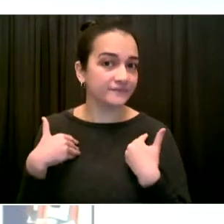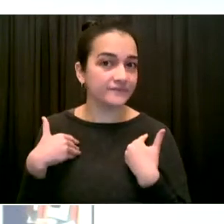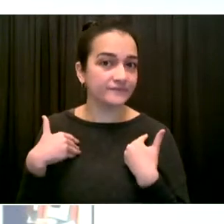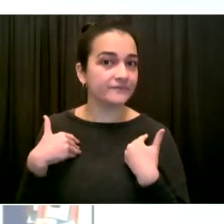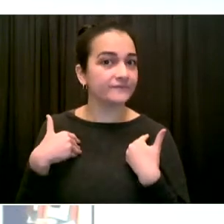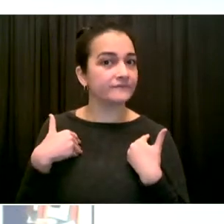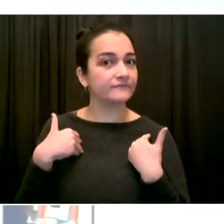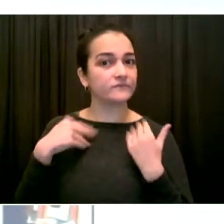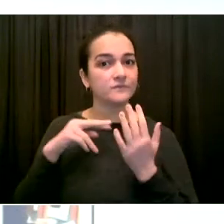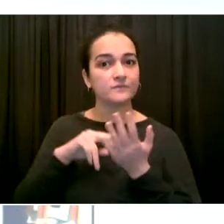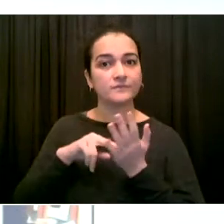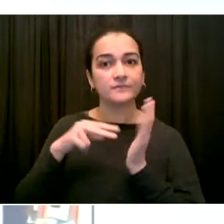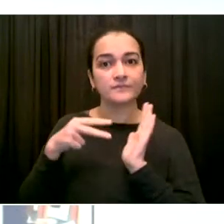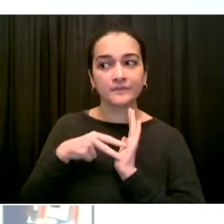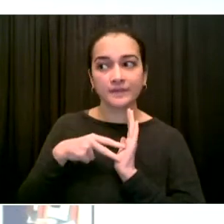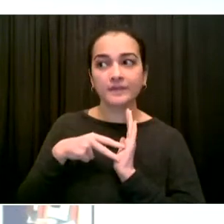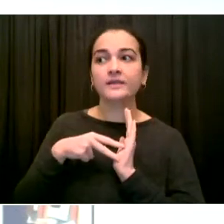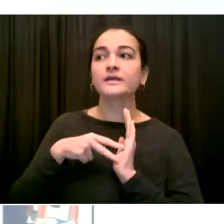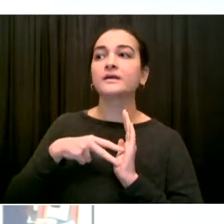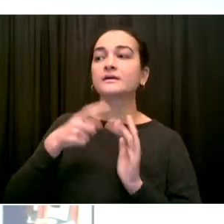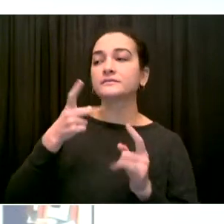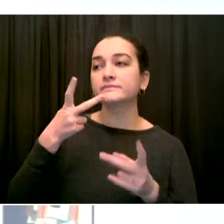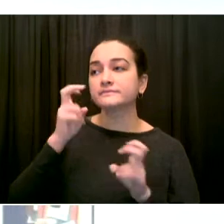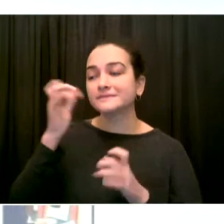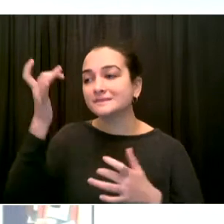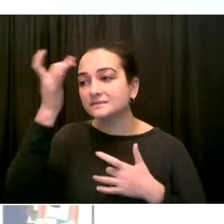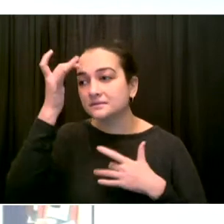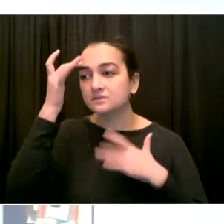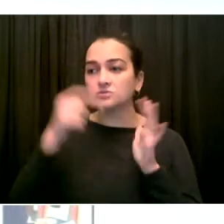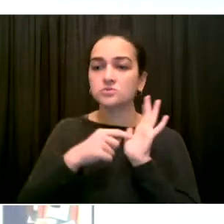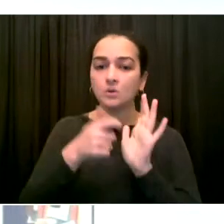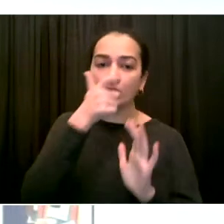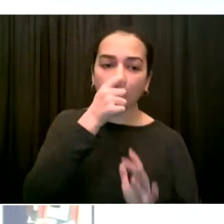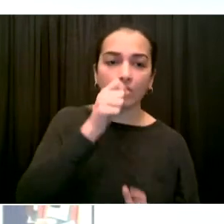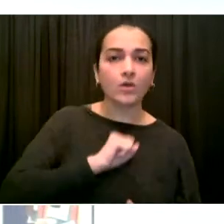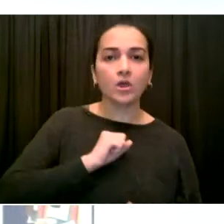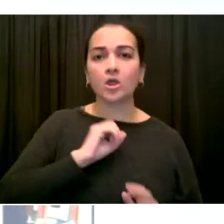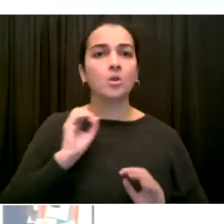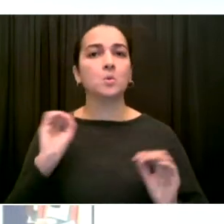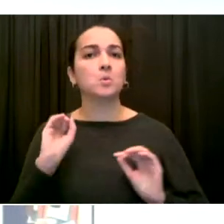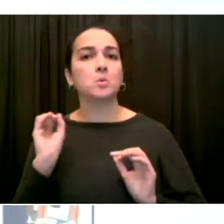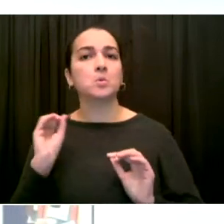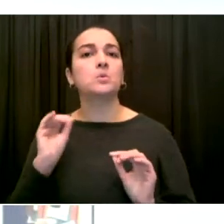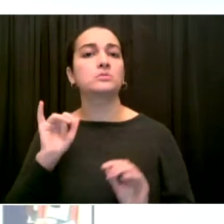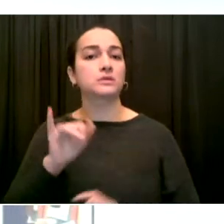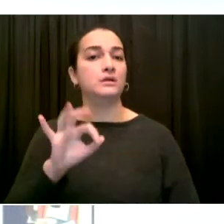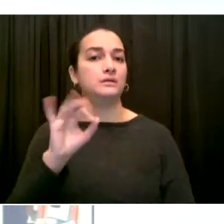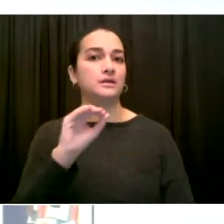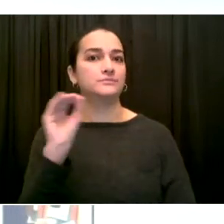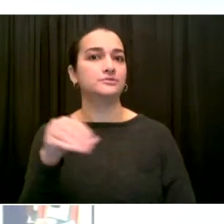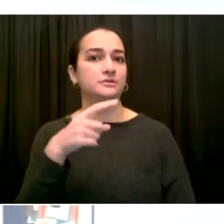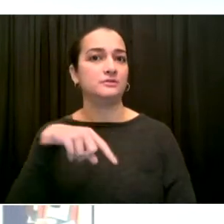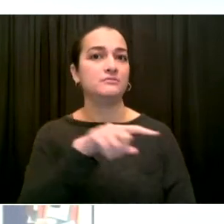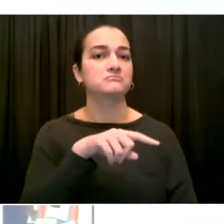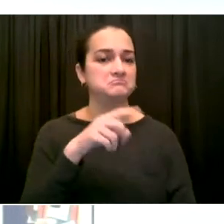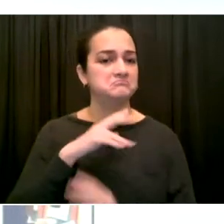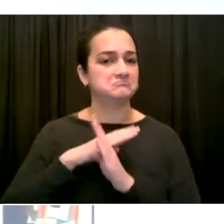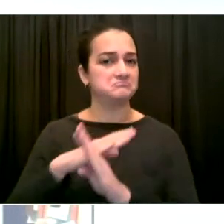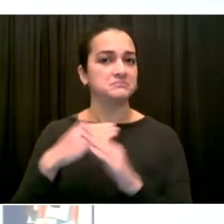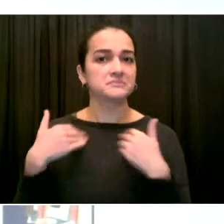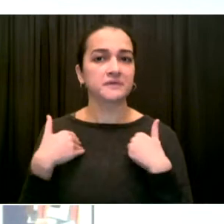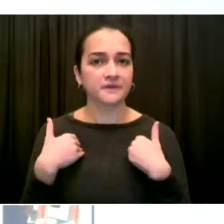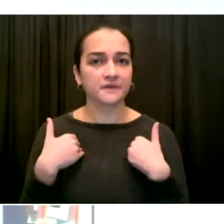perhaps even more importantly, for people who are particularly vulnerable, the protection against the most severe outcomes